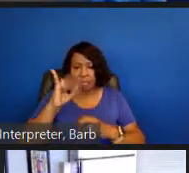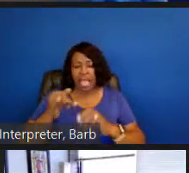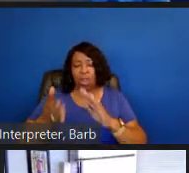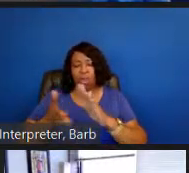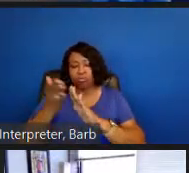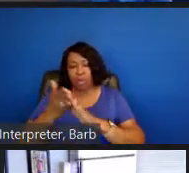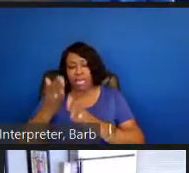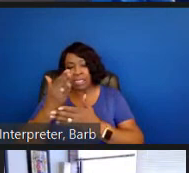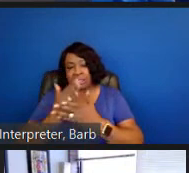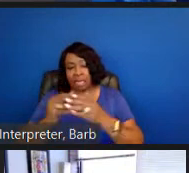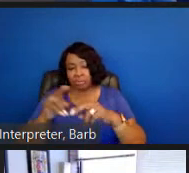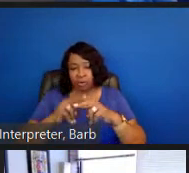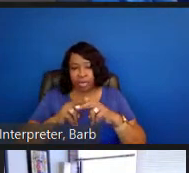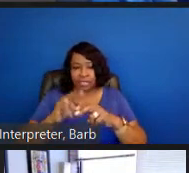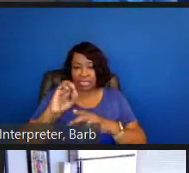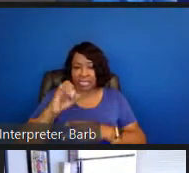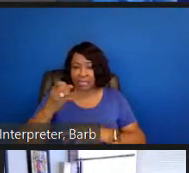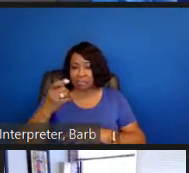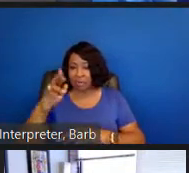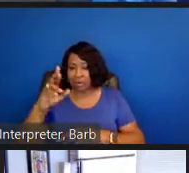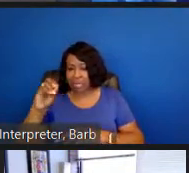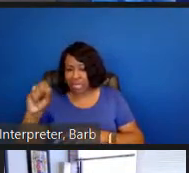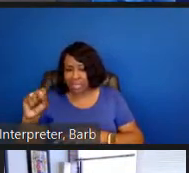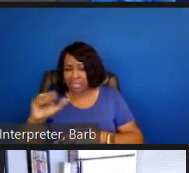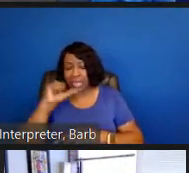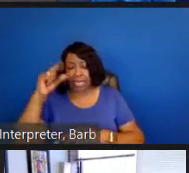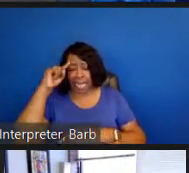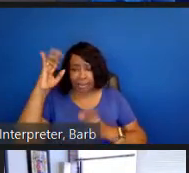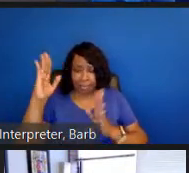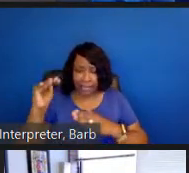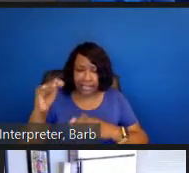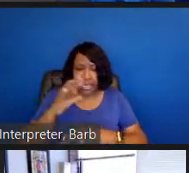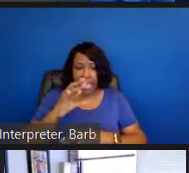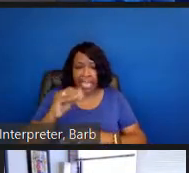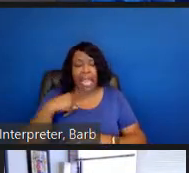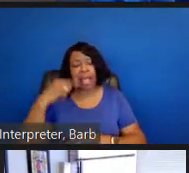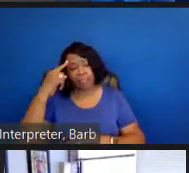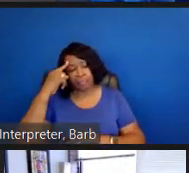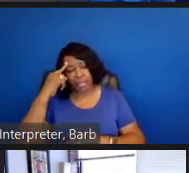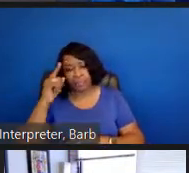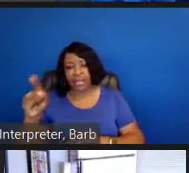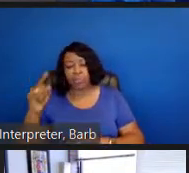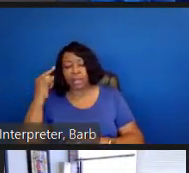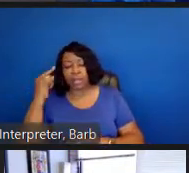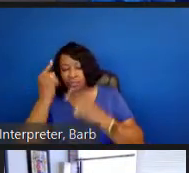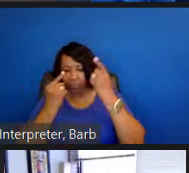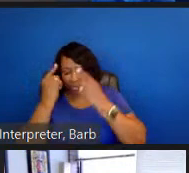express unexpectedly. And I think the thought was that,